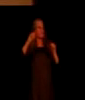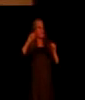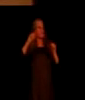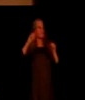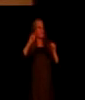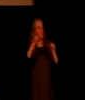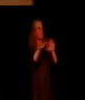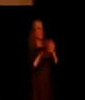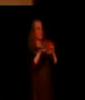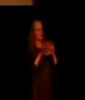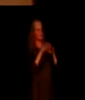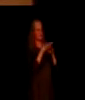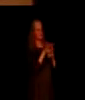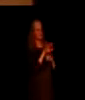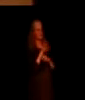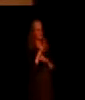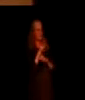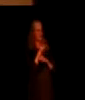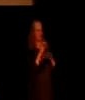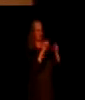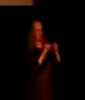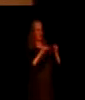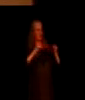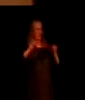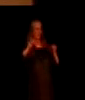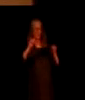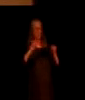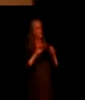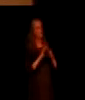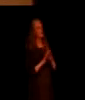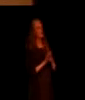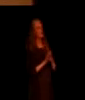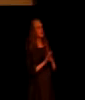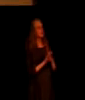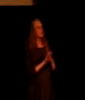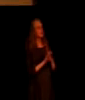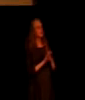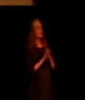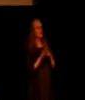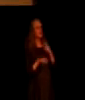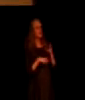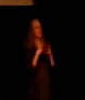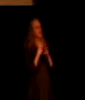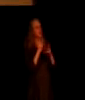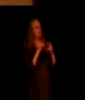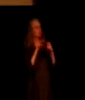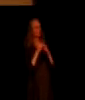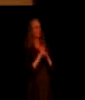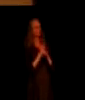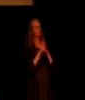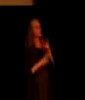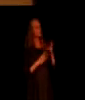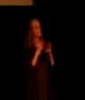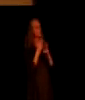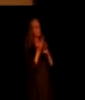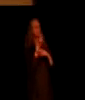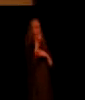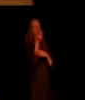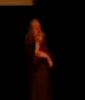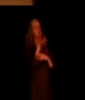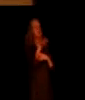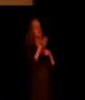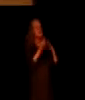around 1980. The issue of global change and global warming was just